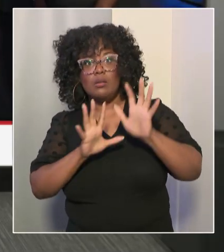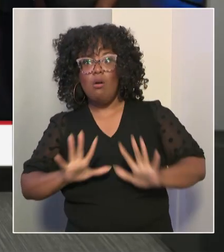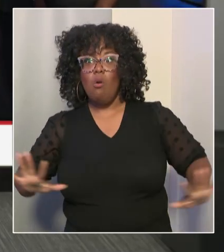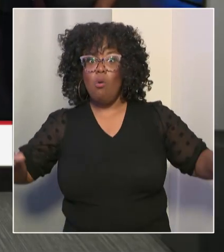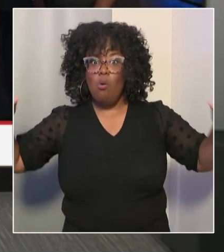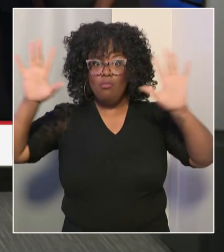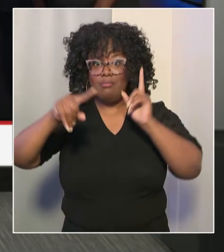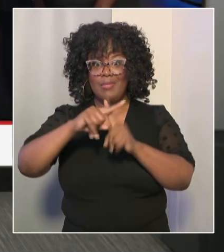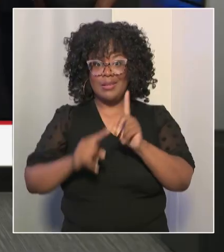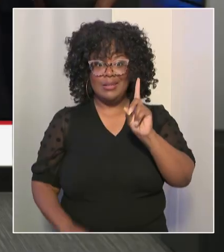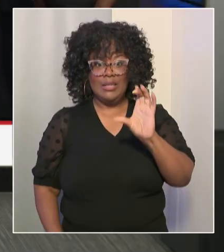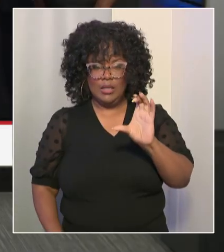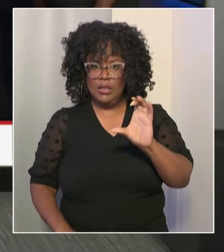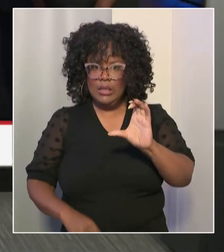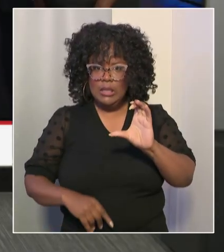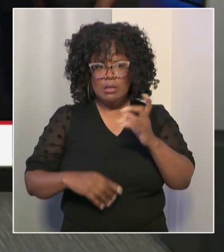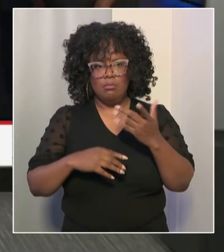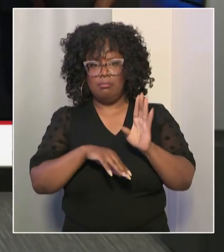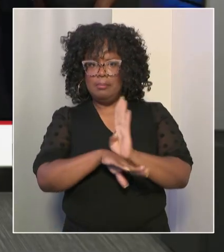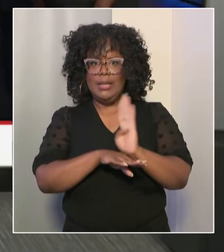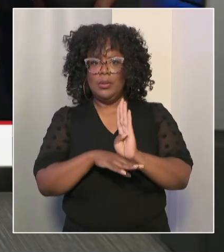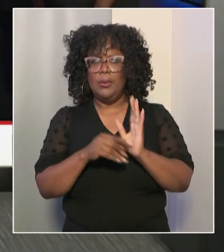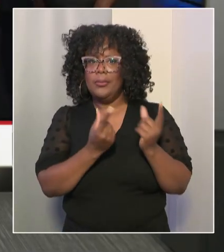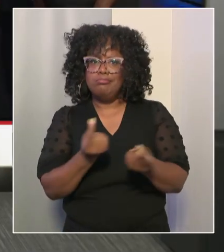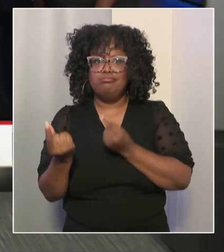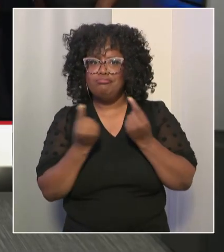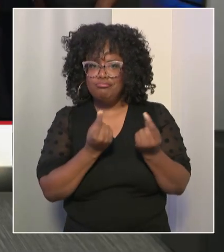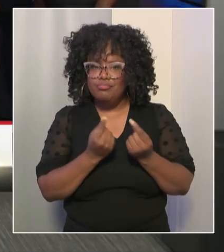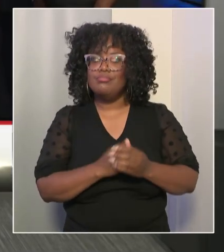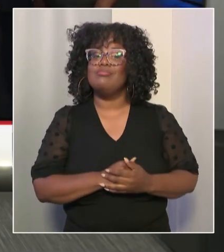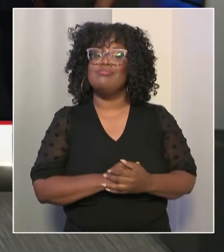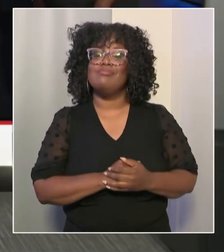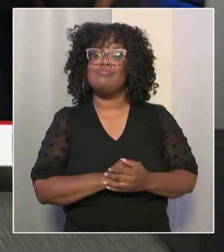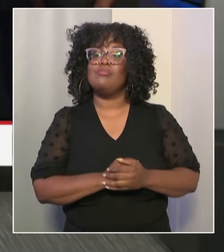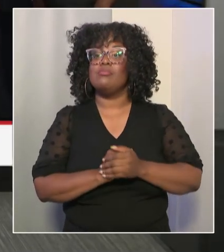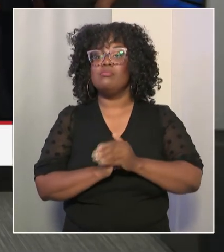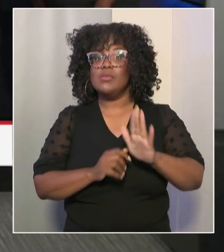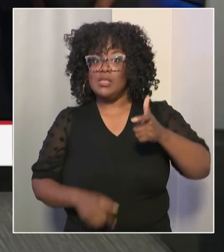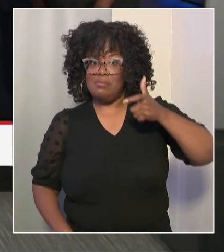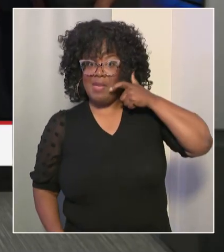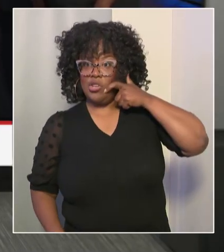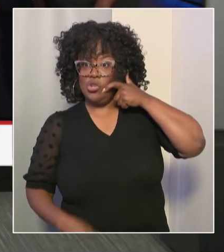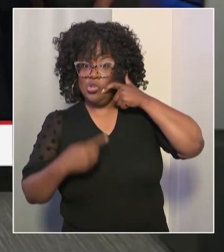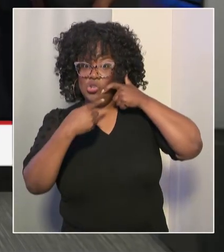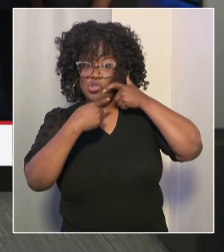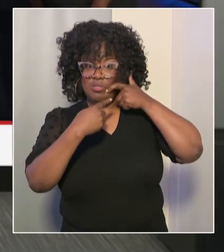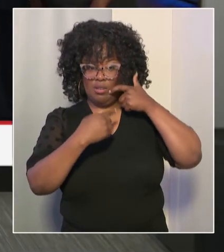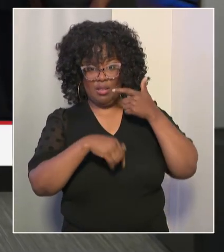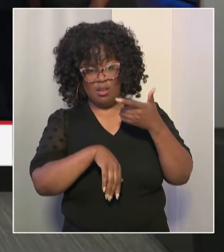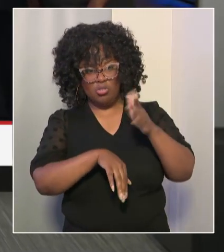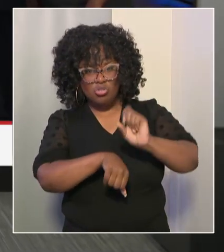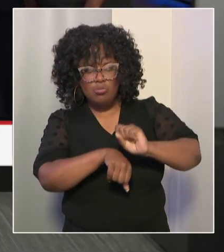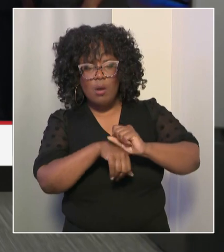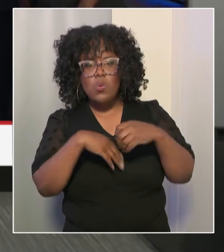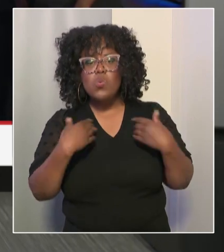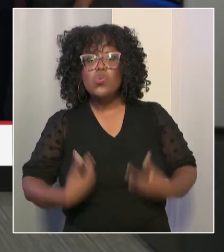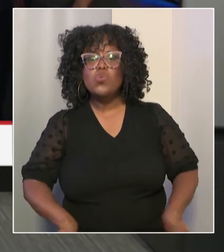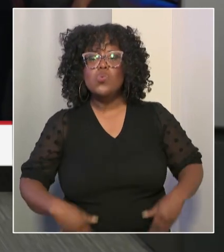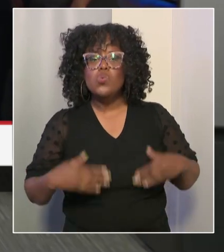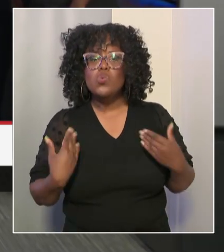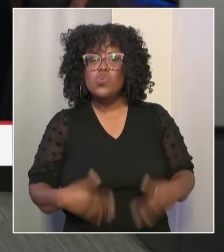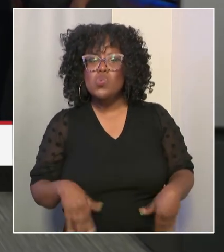people I know, and we are very focused on how we recruit and retain them. This is the